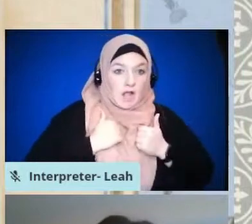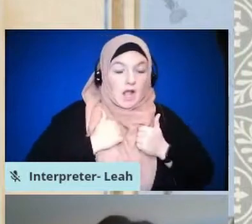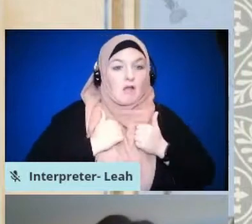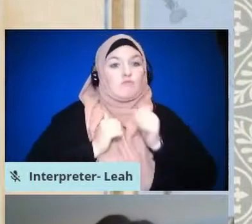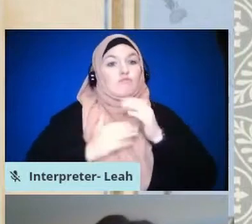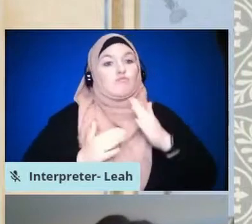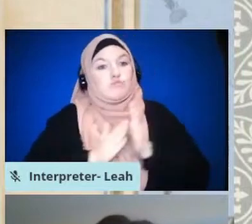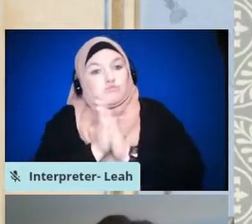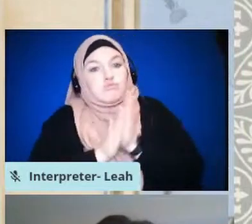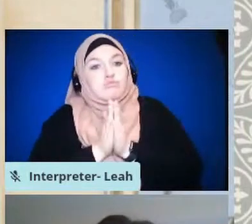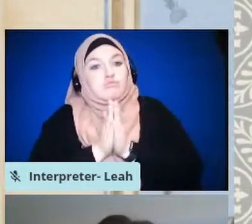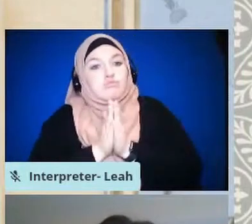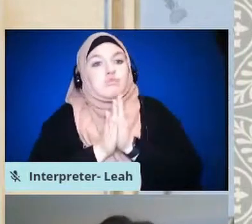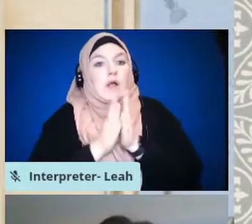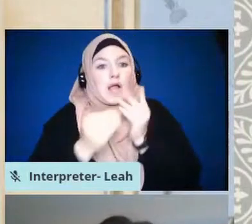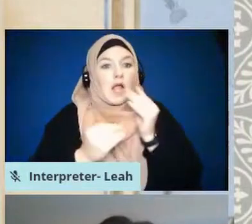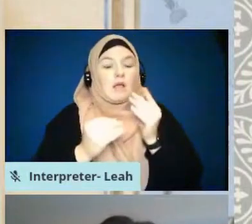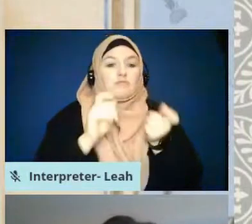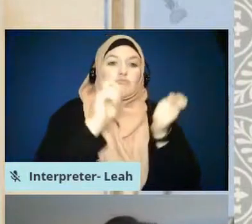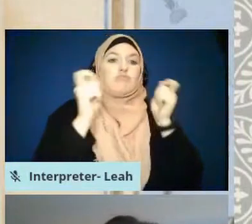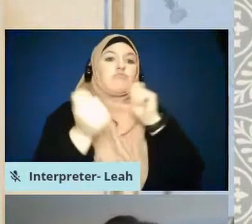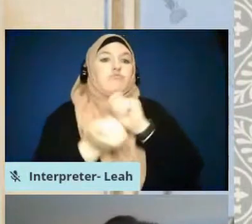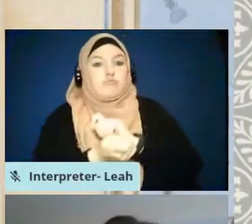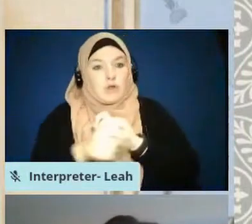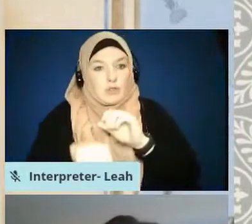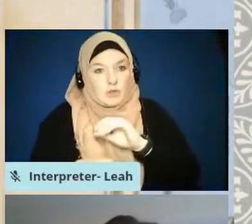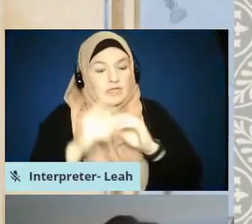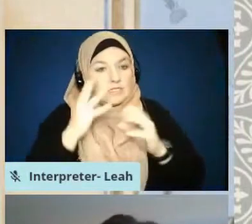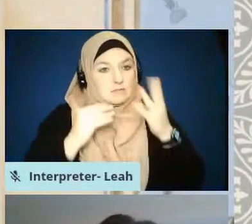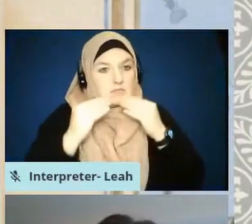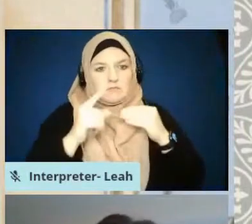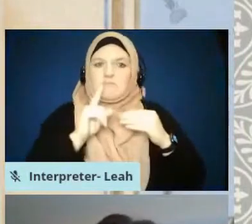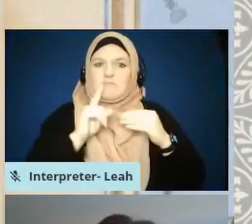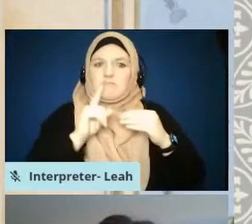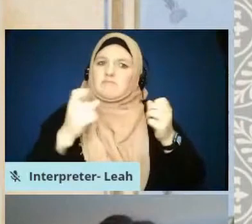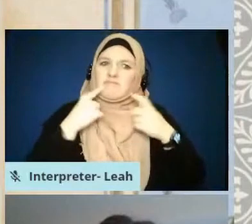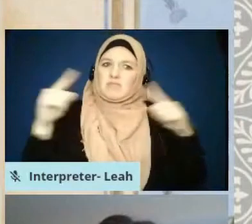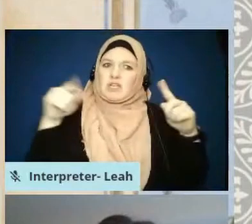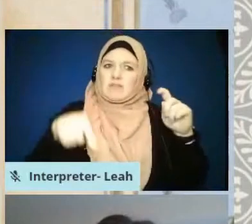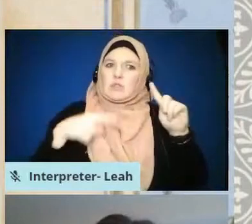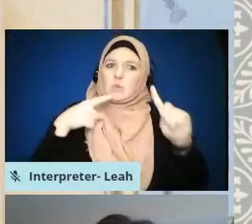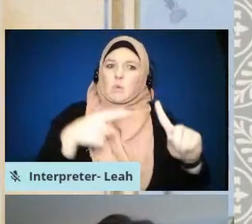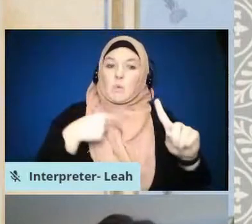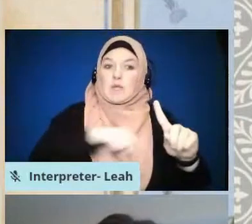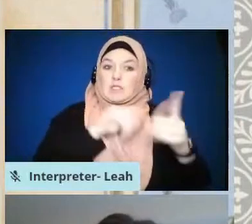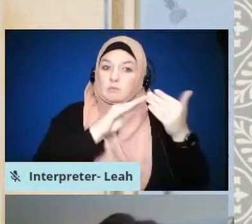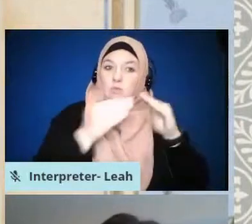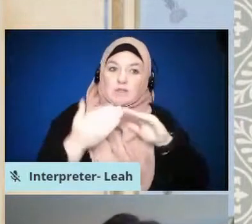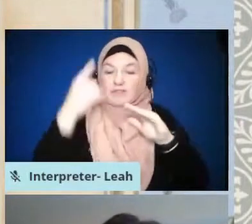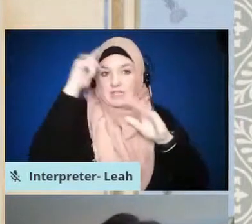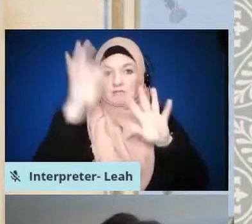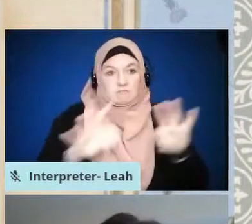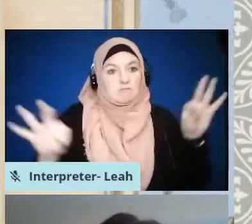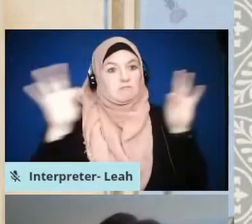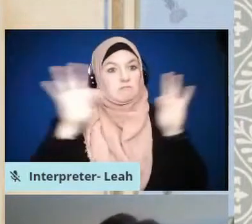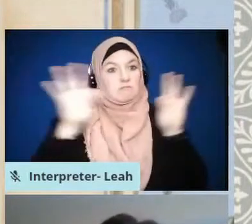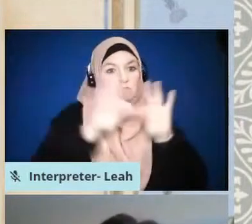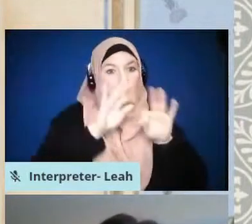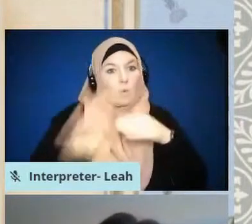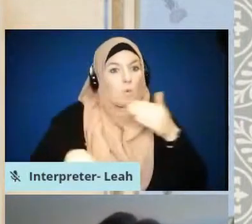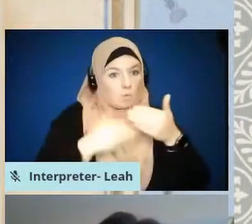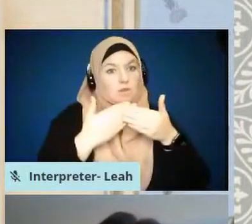transcend through this experience. This is achievable goal if we as a community think critically about the